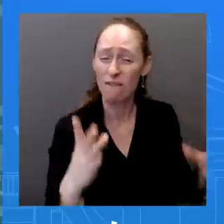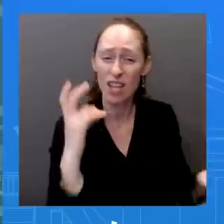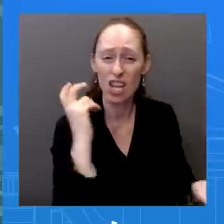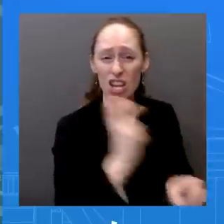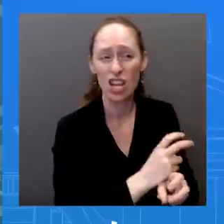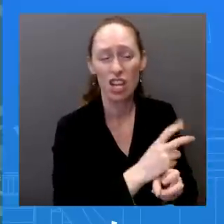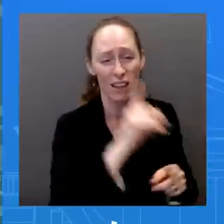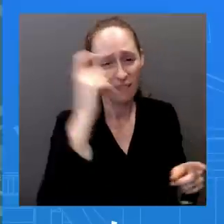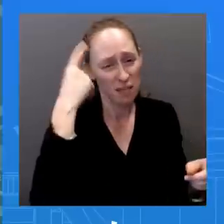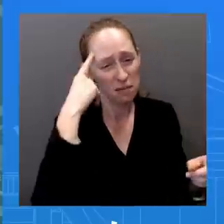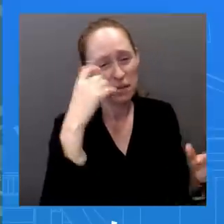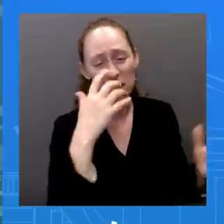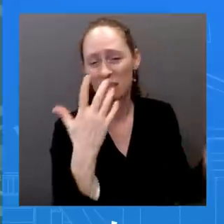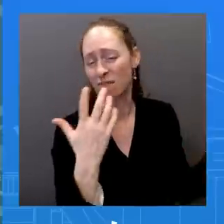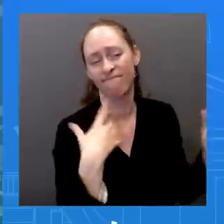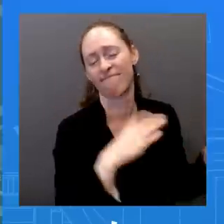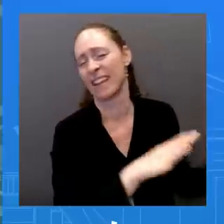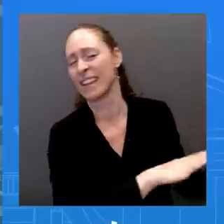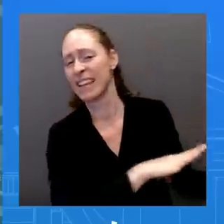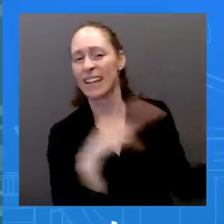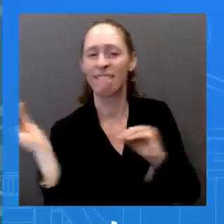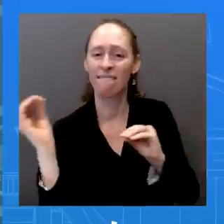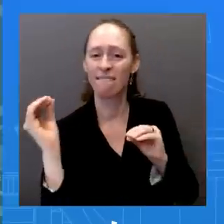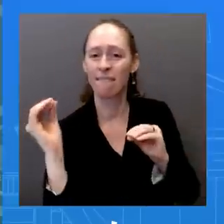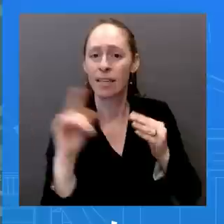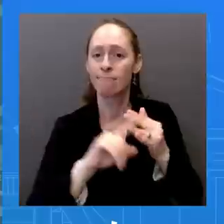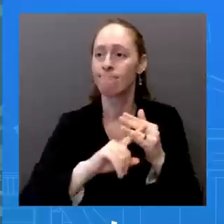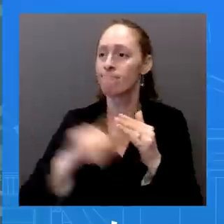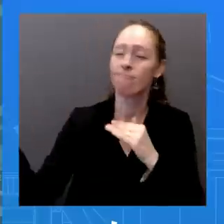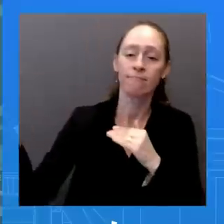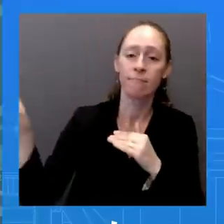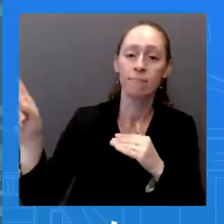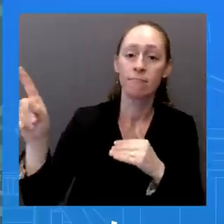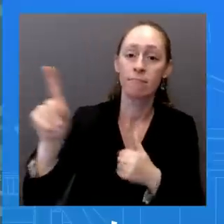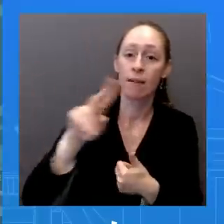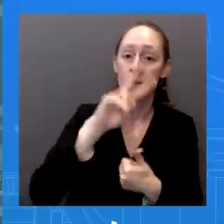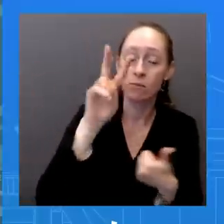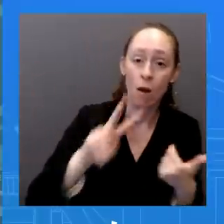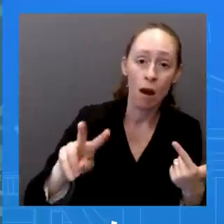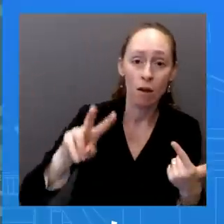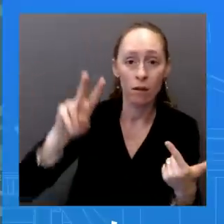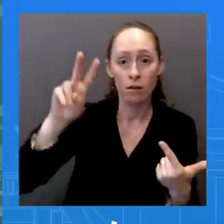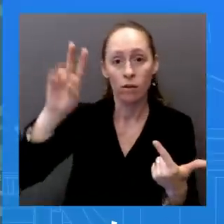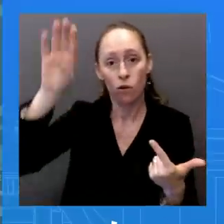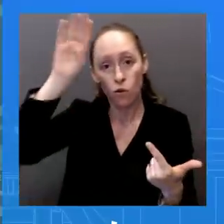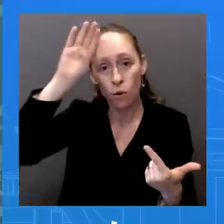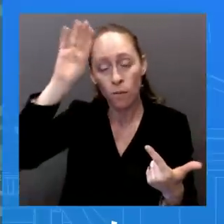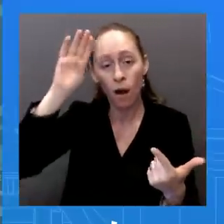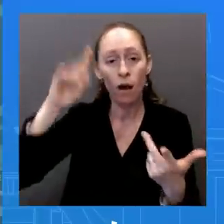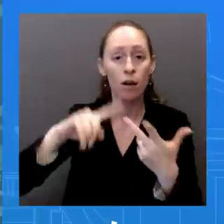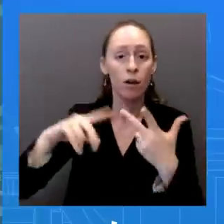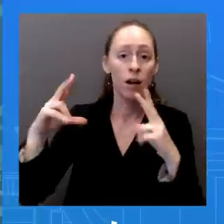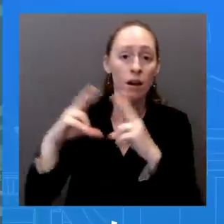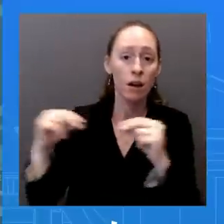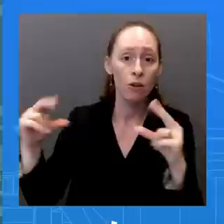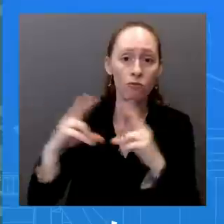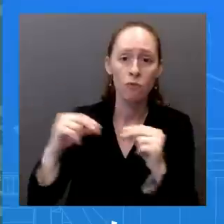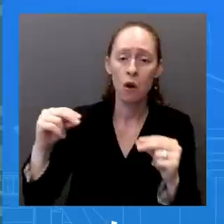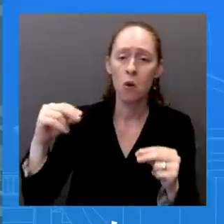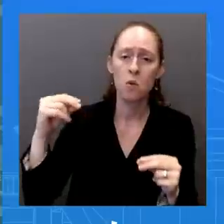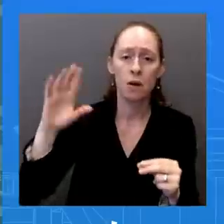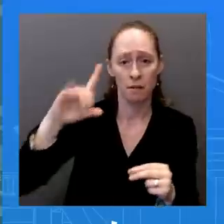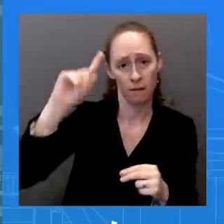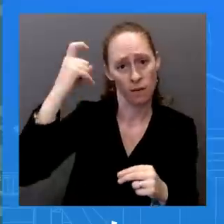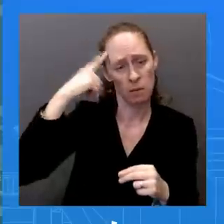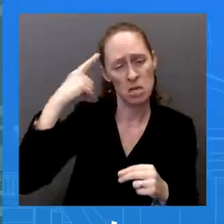authoritarian regimes in Venezuela, Nicaragua, and Cuba are causing a new migration challenge across the Western Hemisphere. So what we're seeing is a